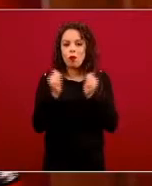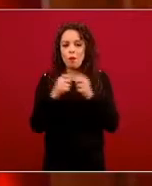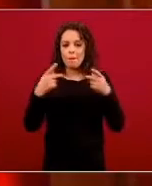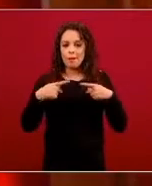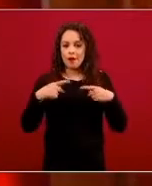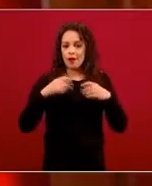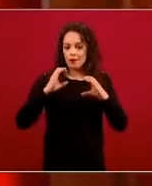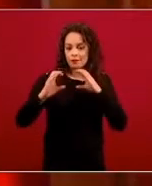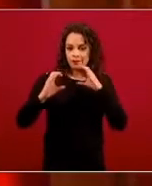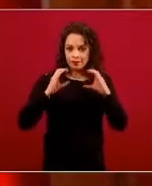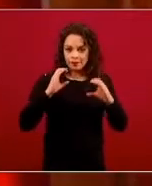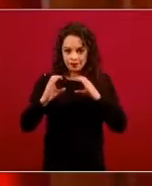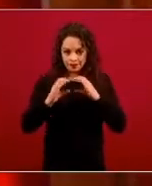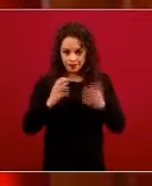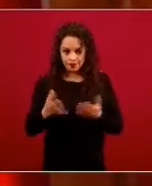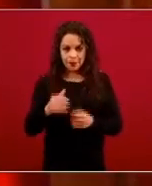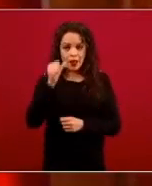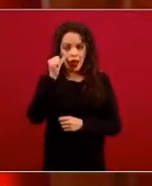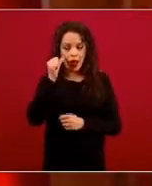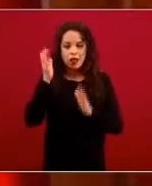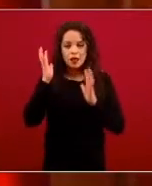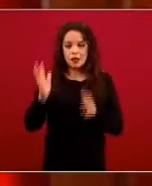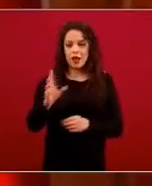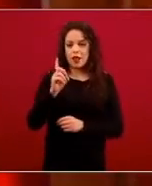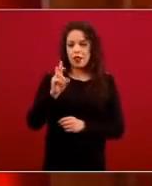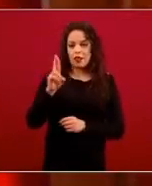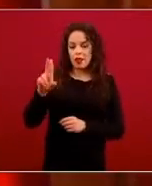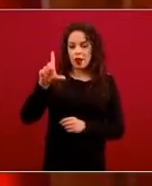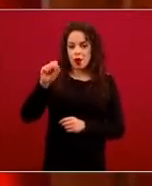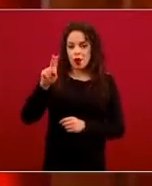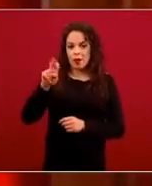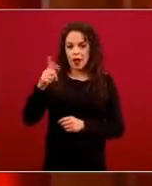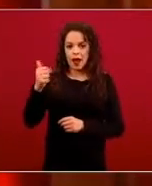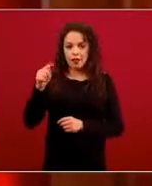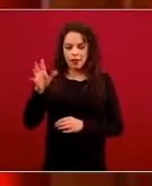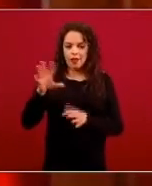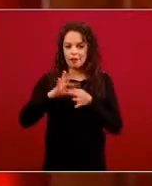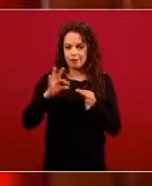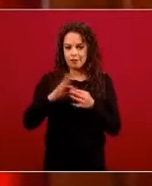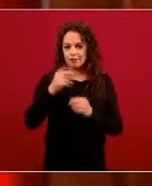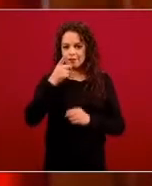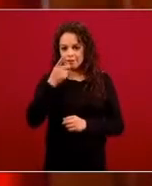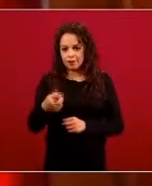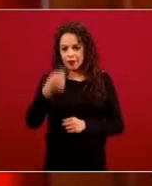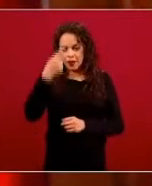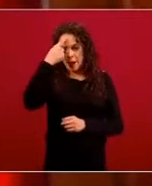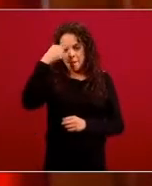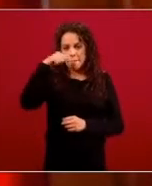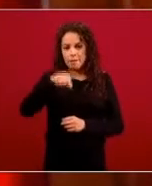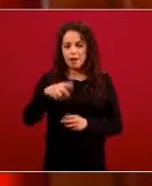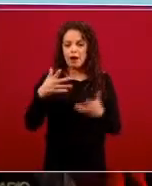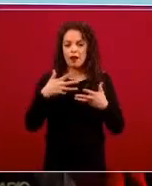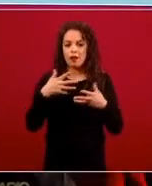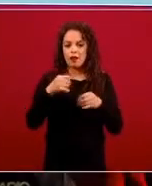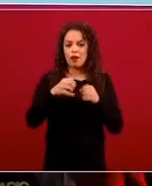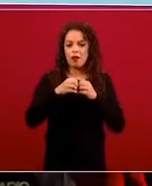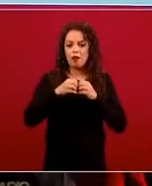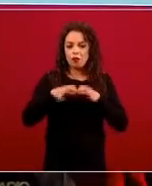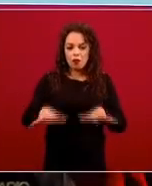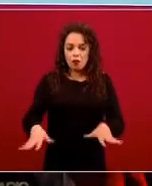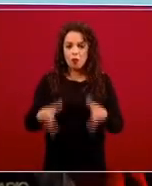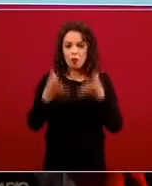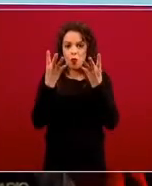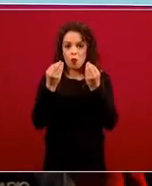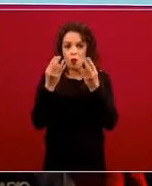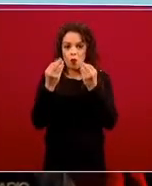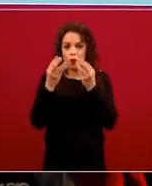As Dr. Lopez-Gatell was saying yesterday, we have a cognitive load that is getting really heavy. There's so